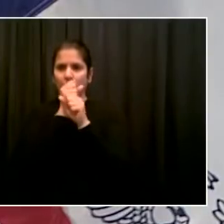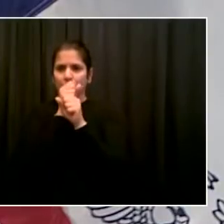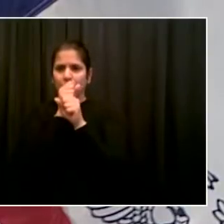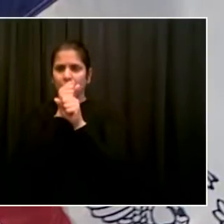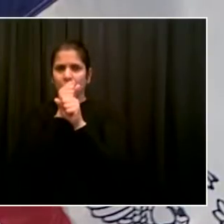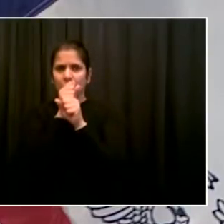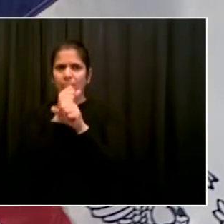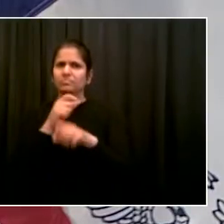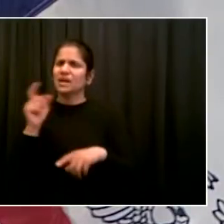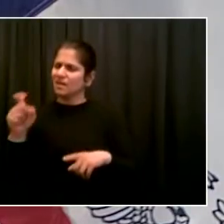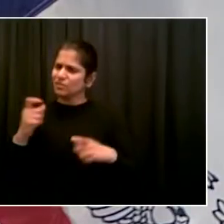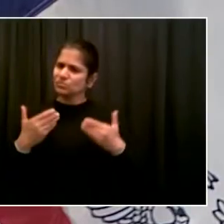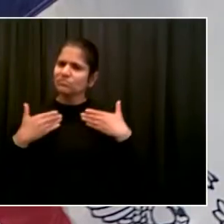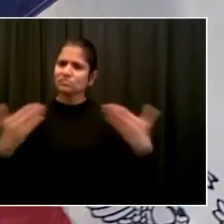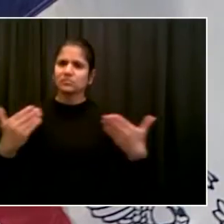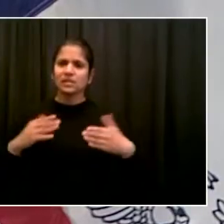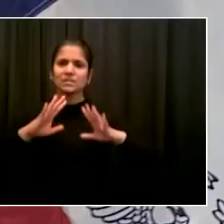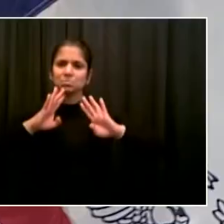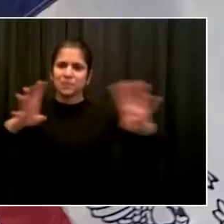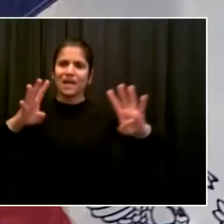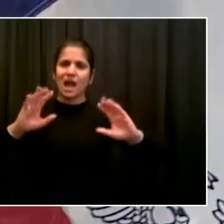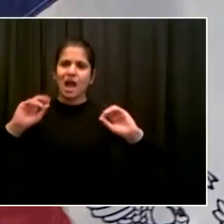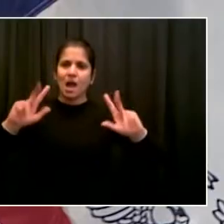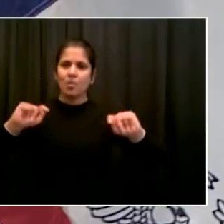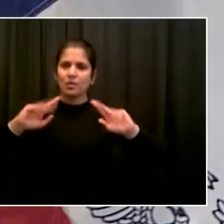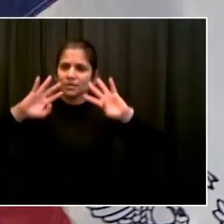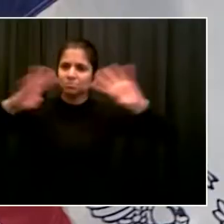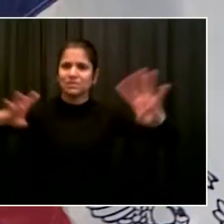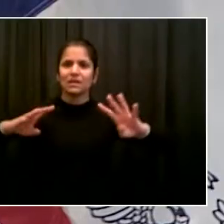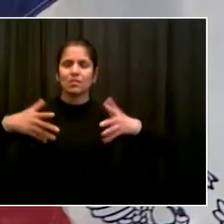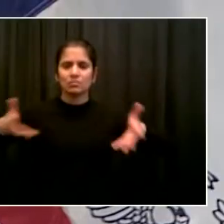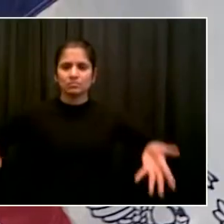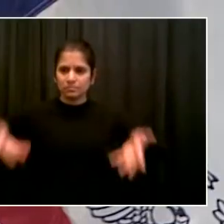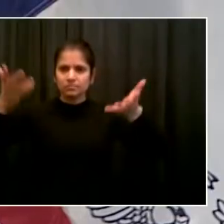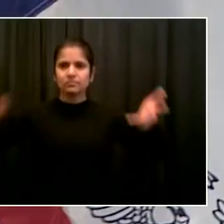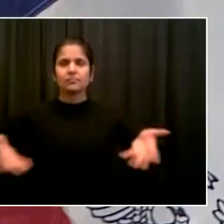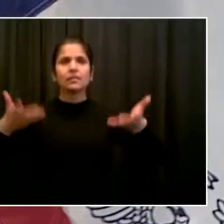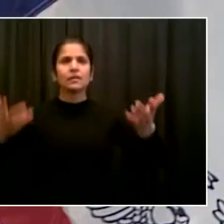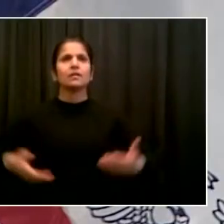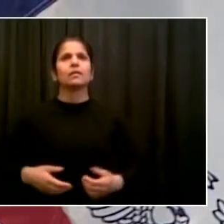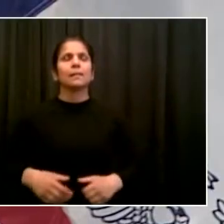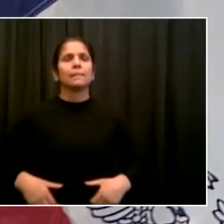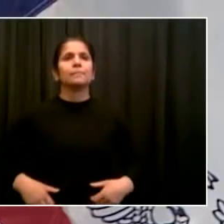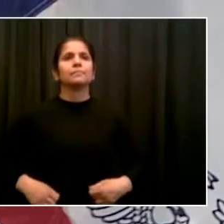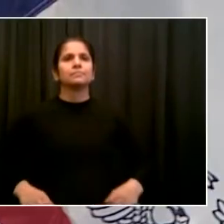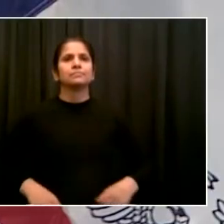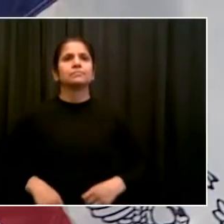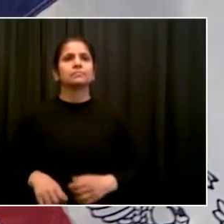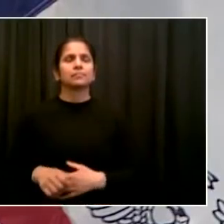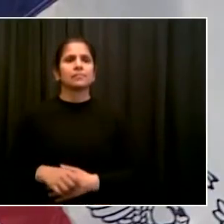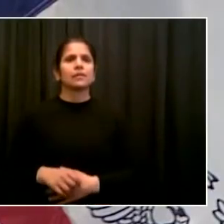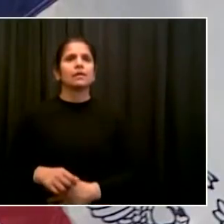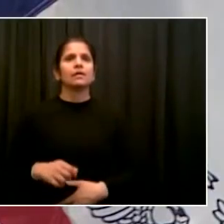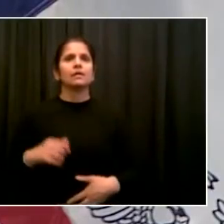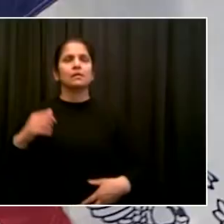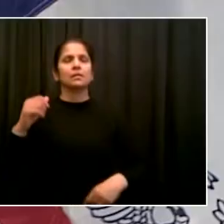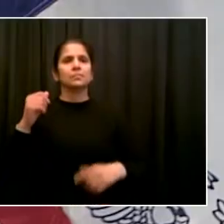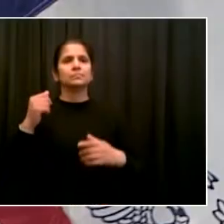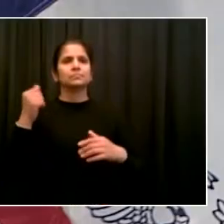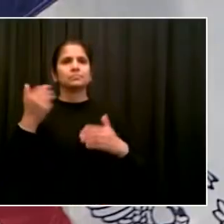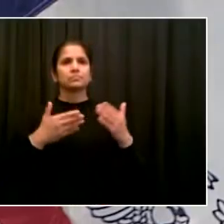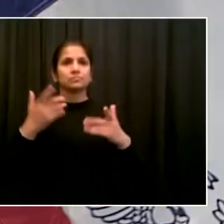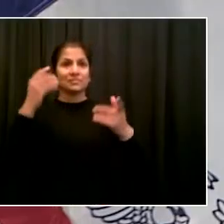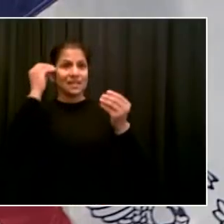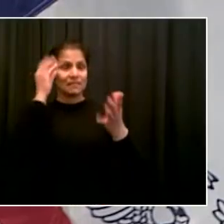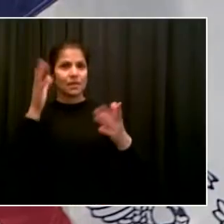think for a moment they were just making that up? I suspect they got an instruction to do so. So, look,